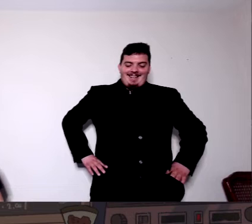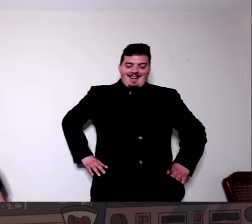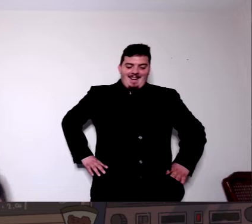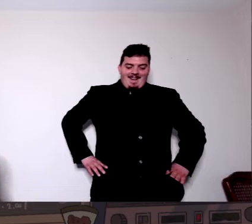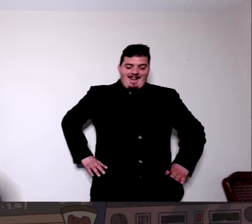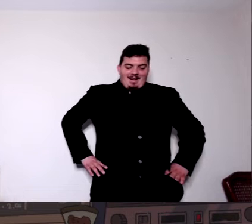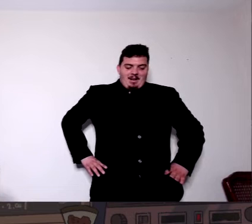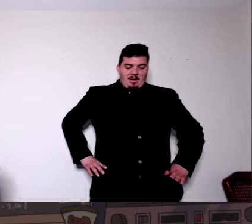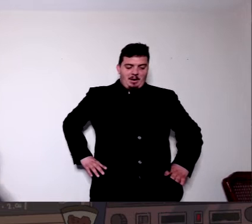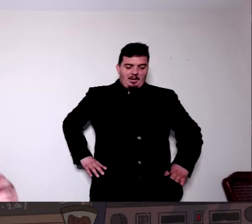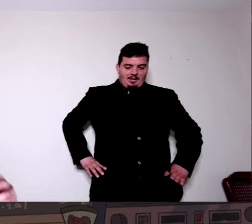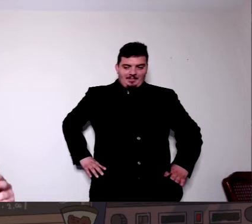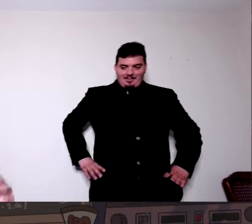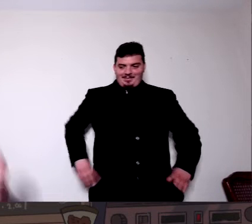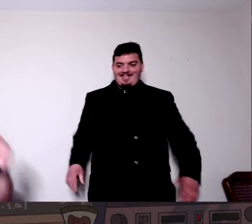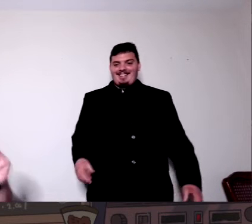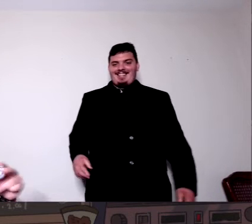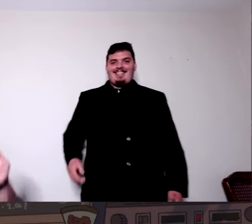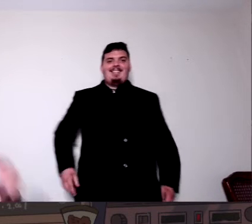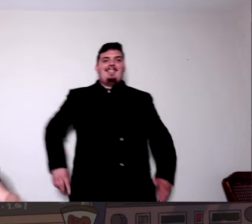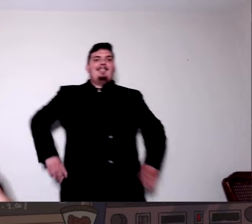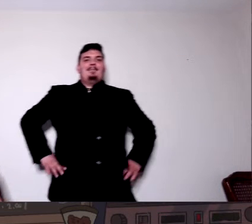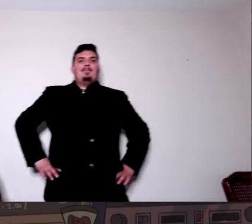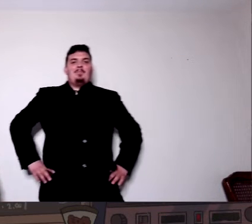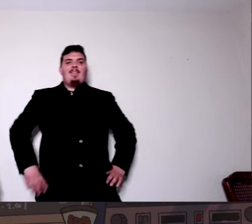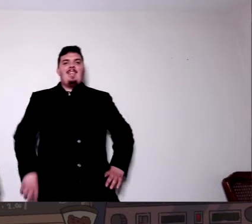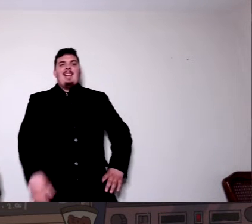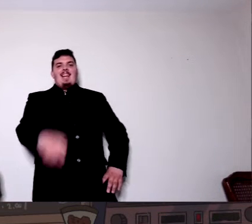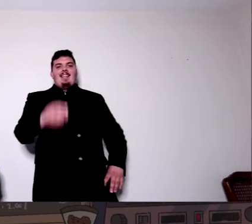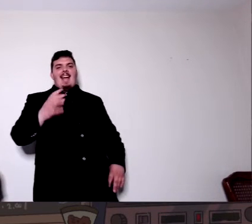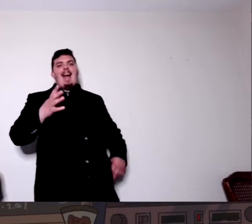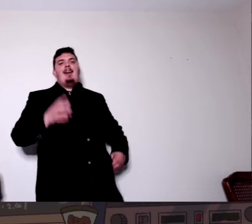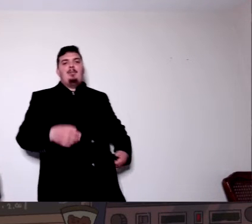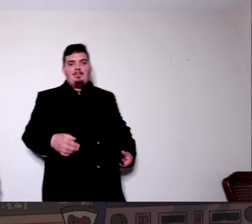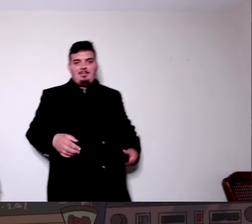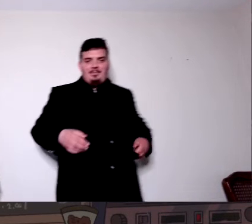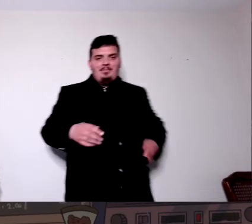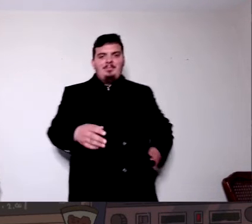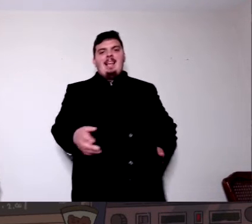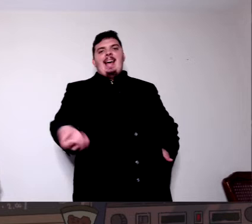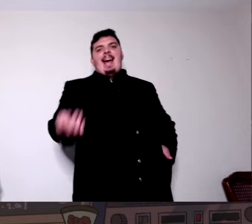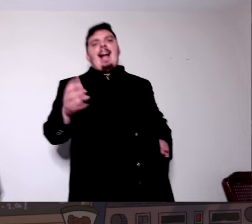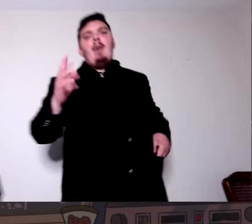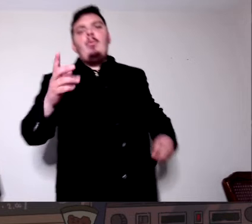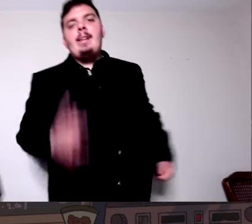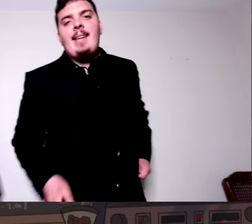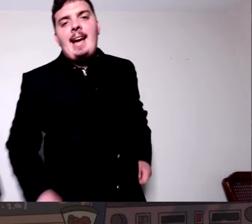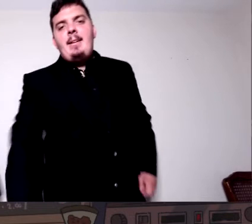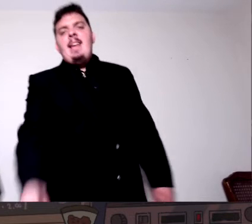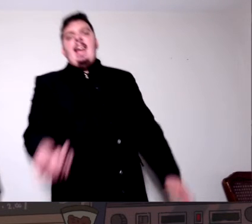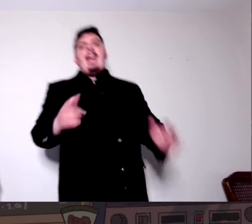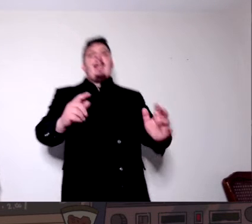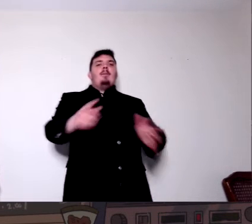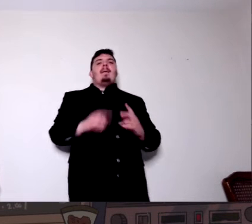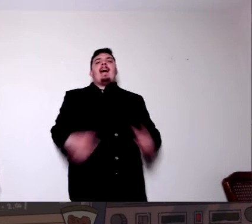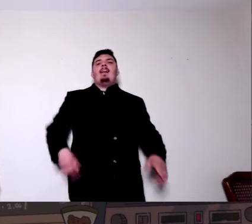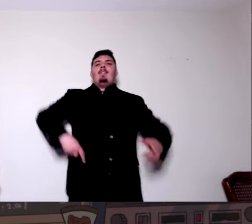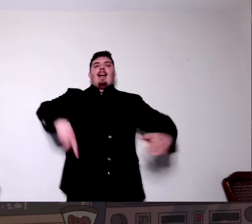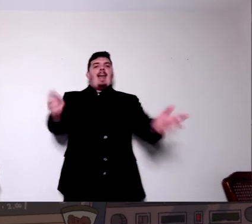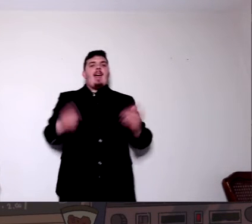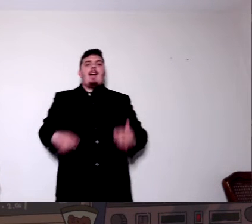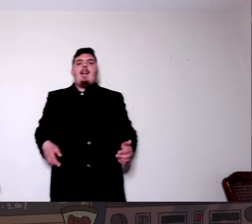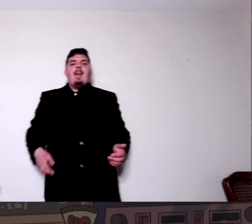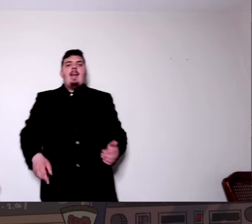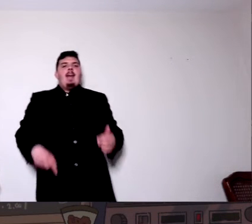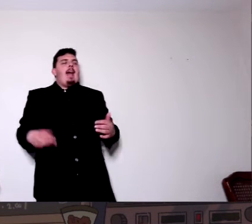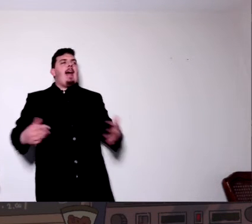I love... Your balls! Your big old balls! Now, I got one thing. It don't matter if